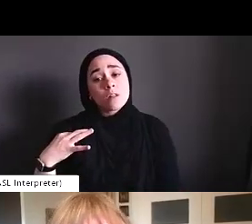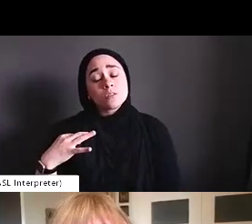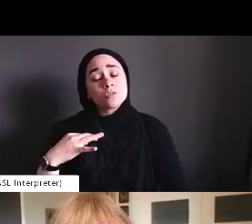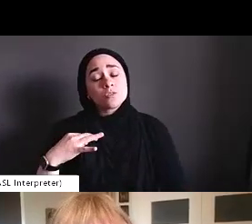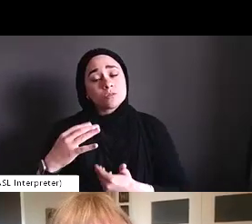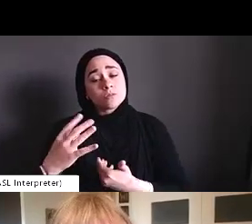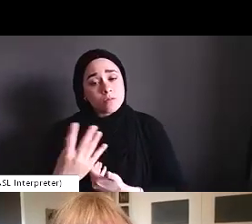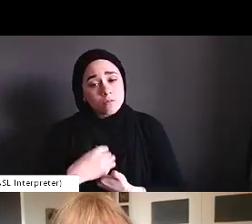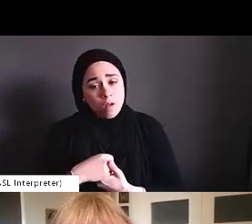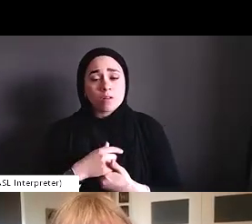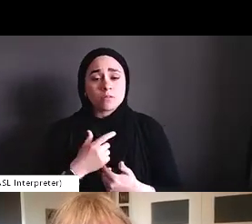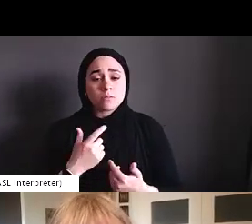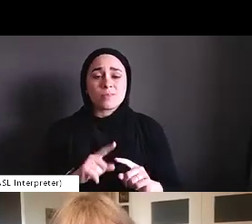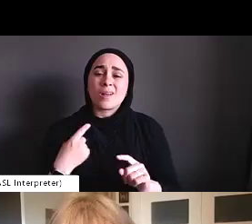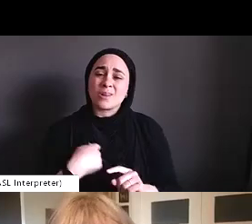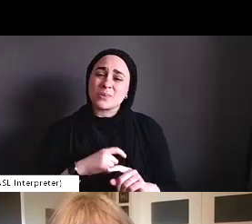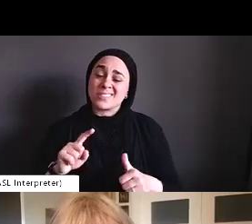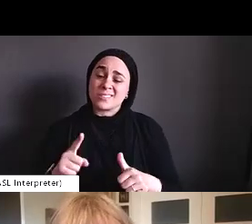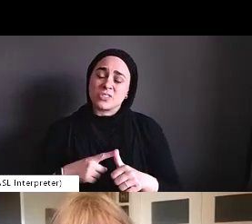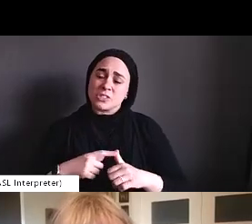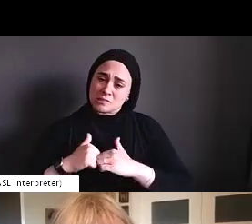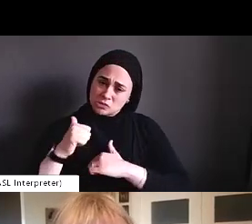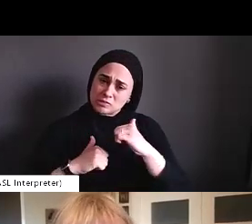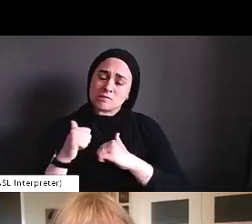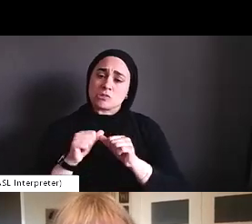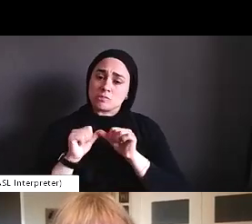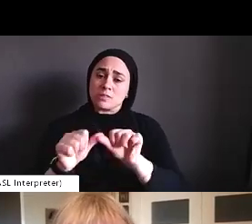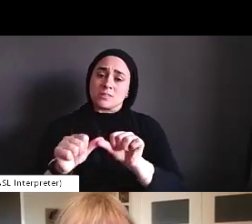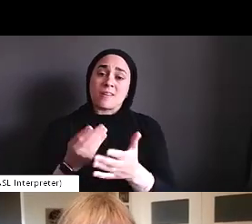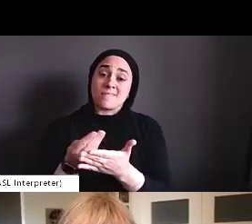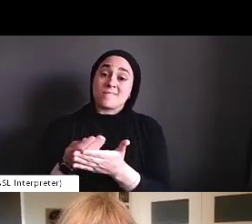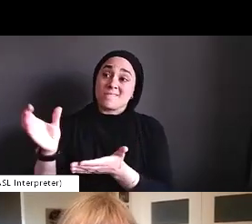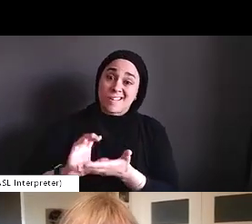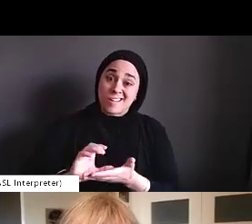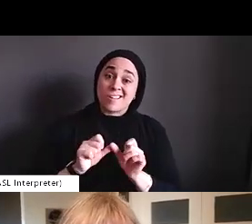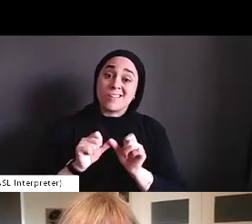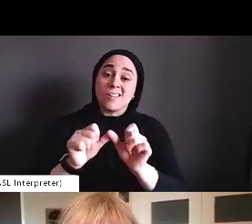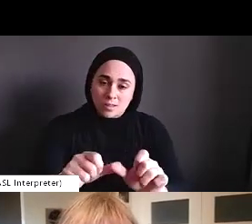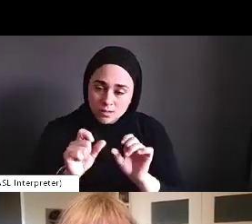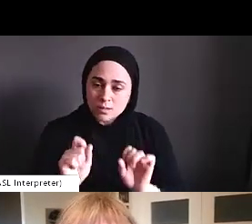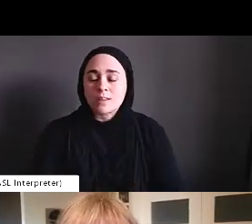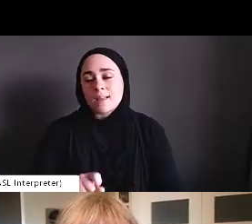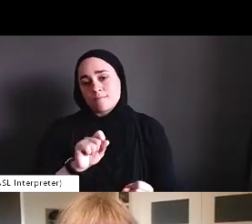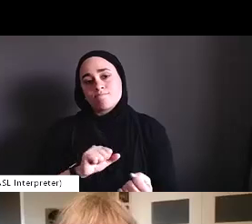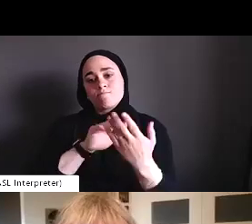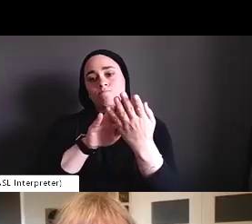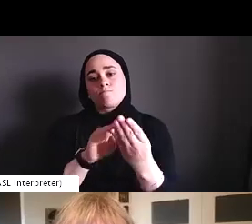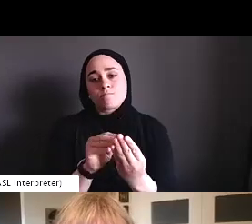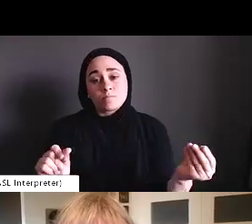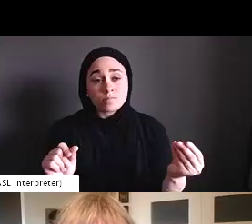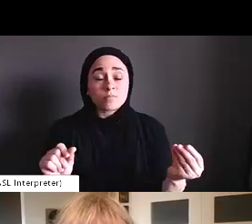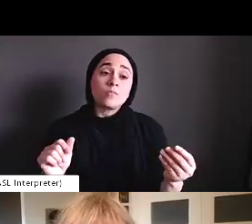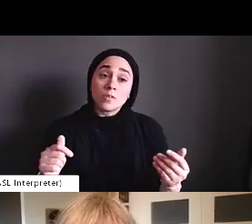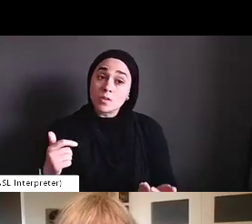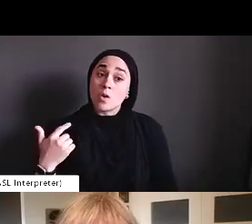things. But we need infrastructure and sustained funding to really address this. I think ultimately we are making a case